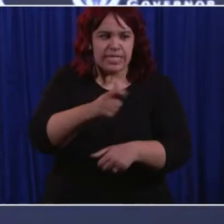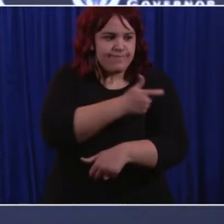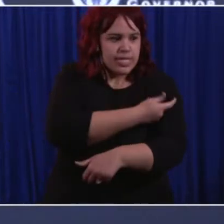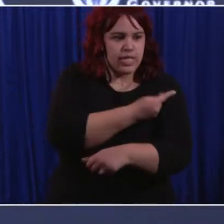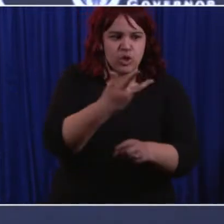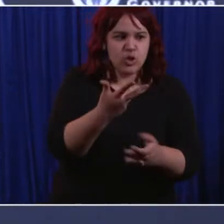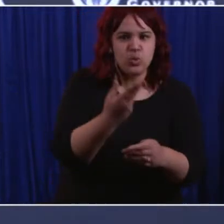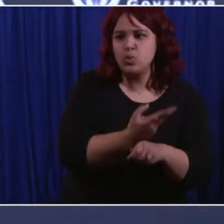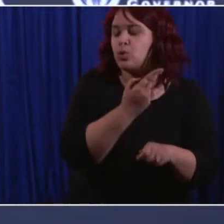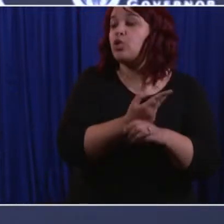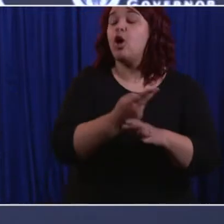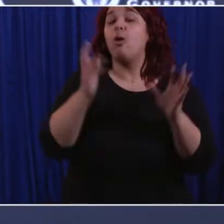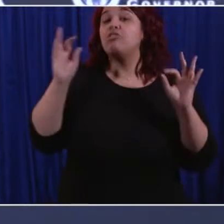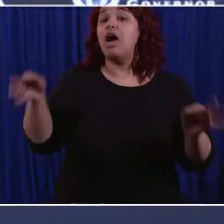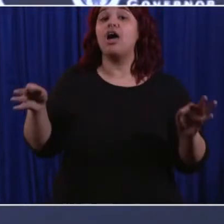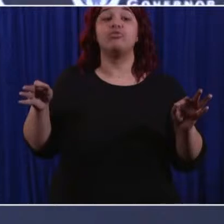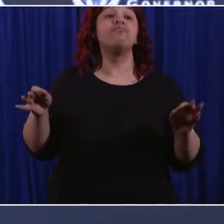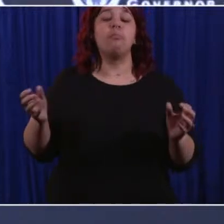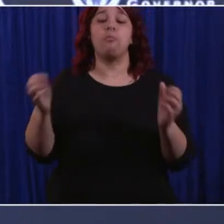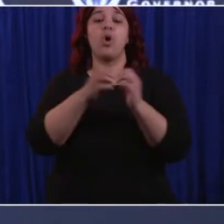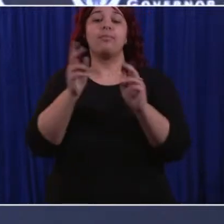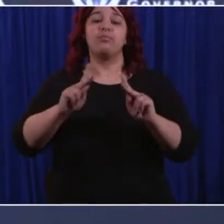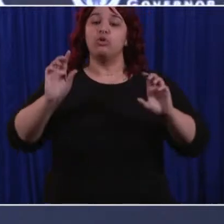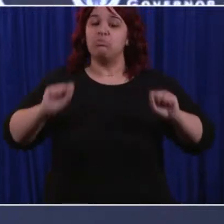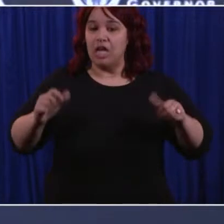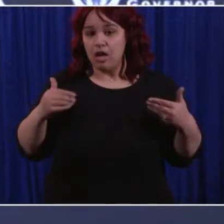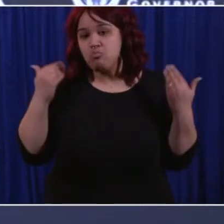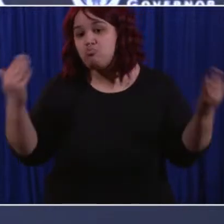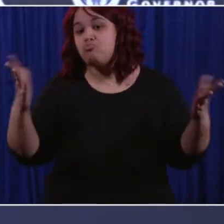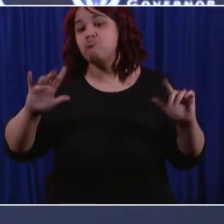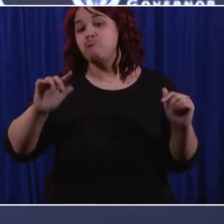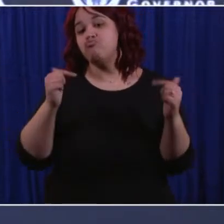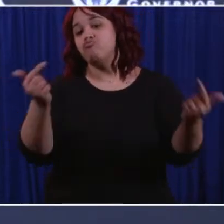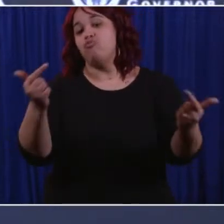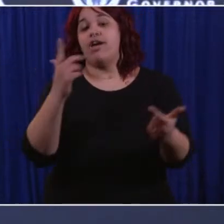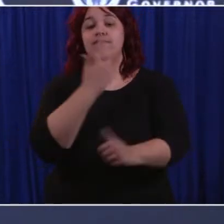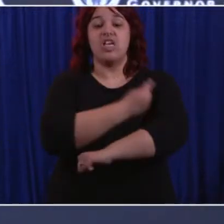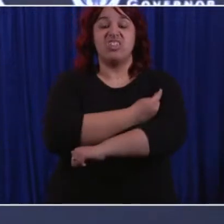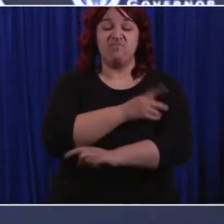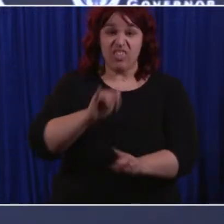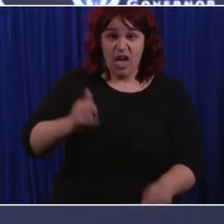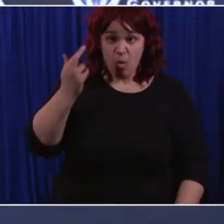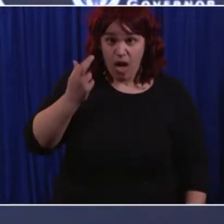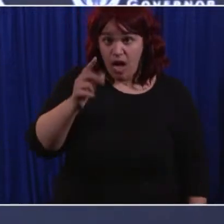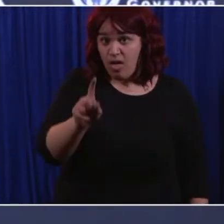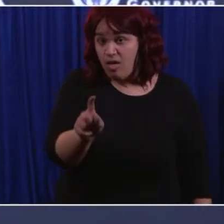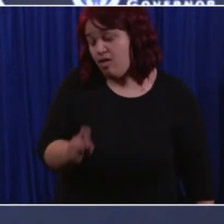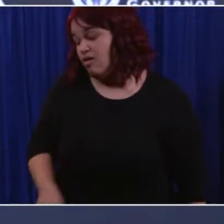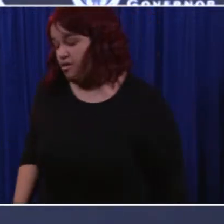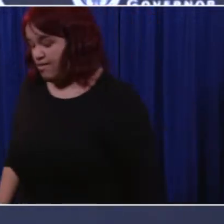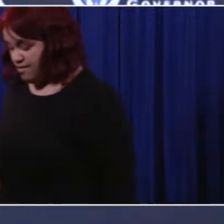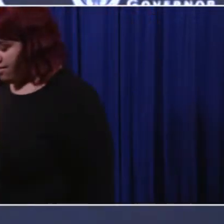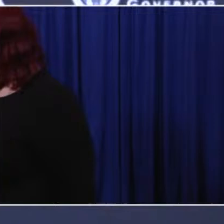Well, it's always a tough decision to know exactly when you should open it up. And it's a question of, we